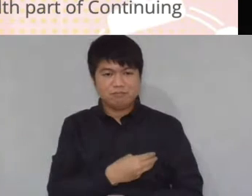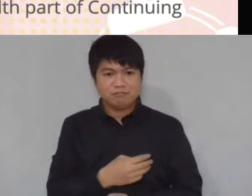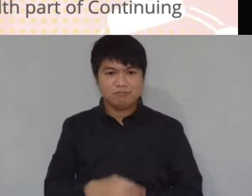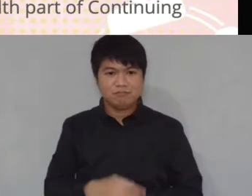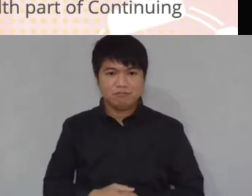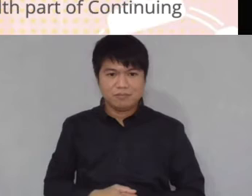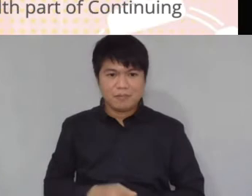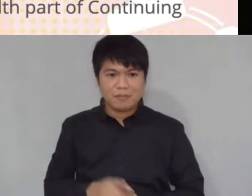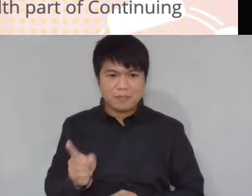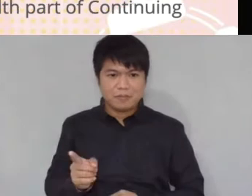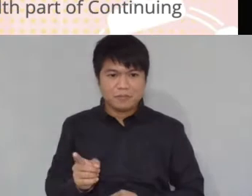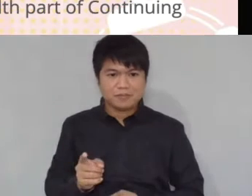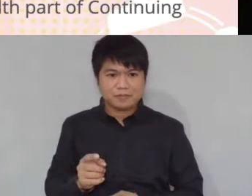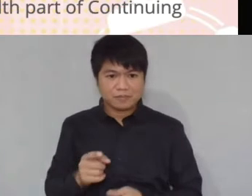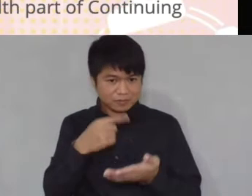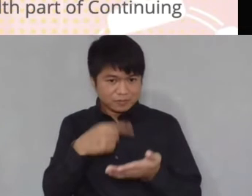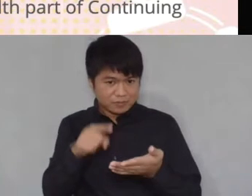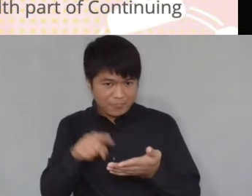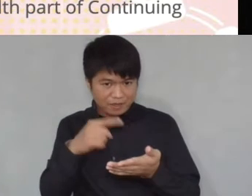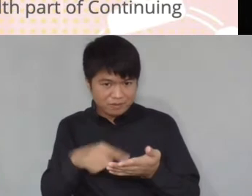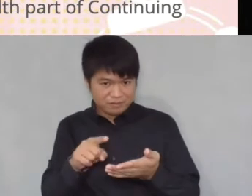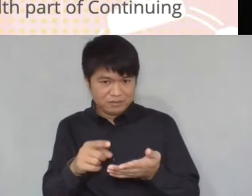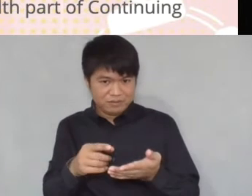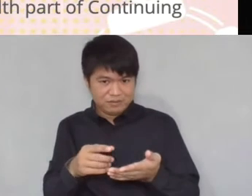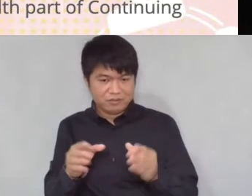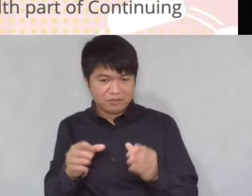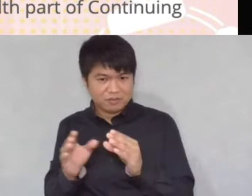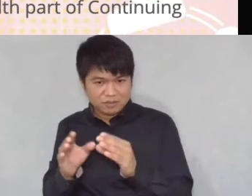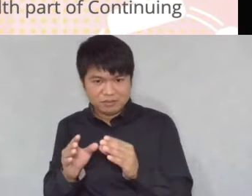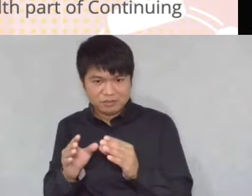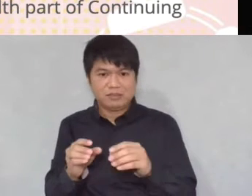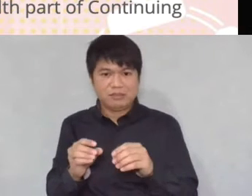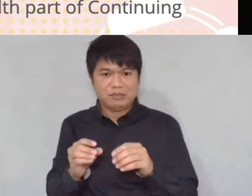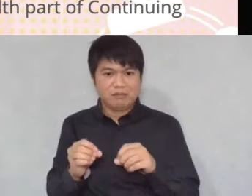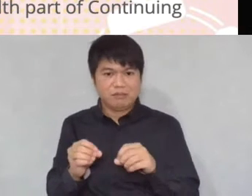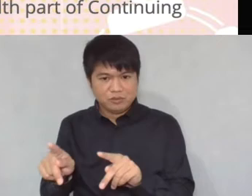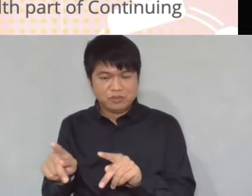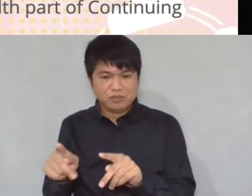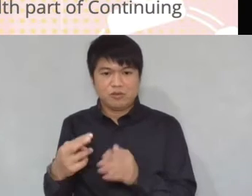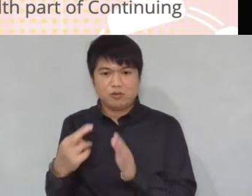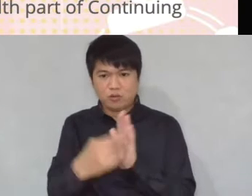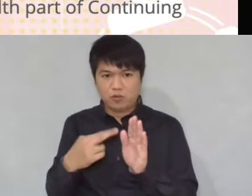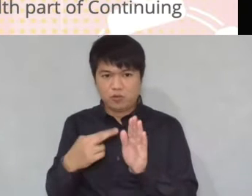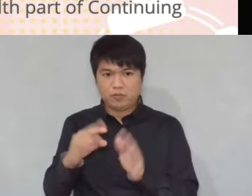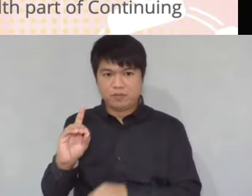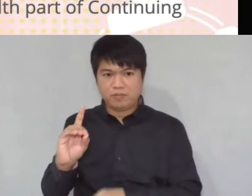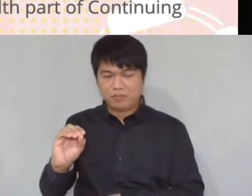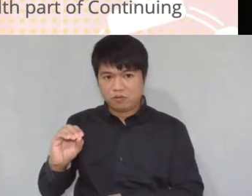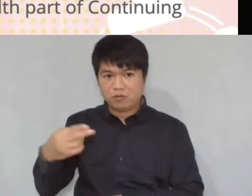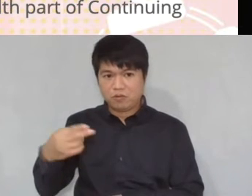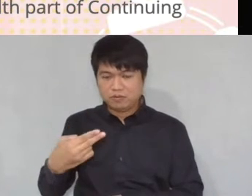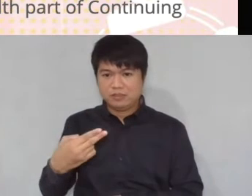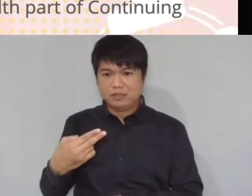and accreditation, credentialing, and privileging. And then the role of the Department of Health or a specific